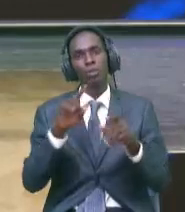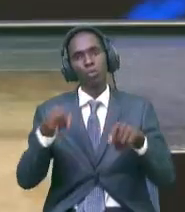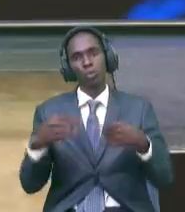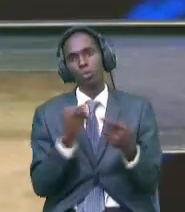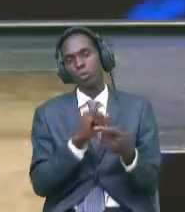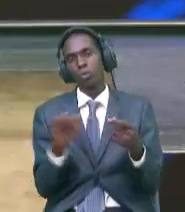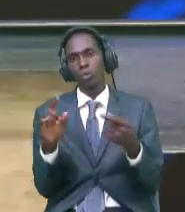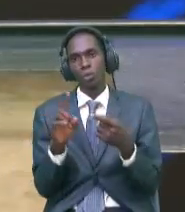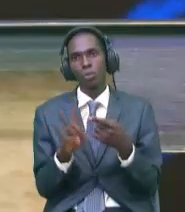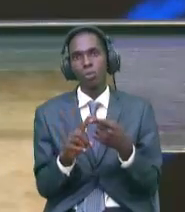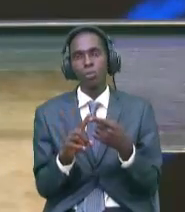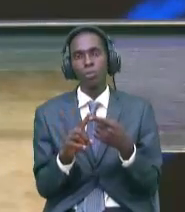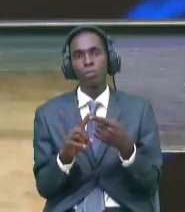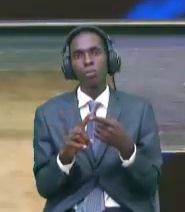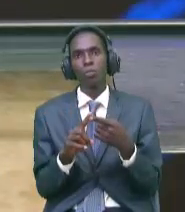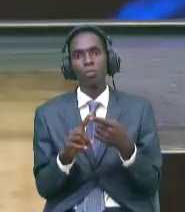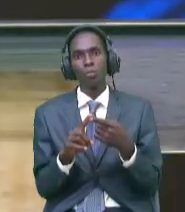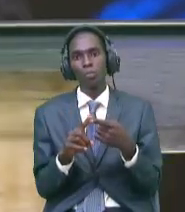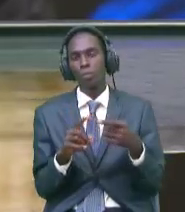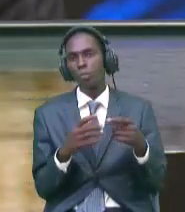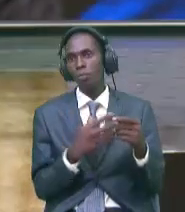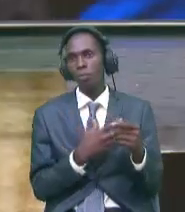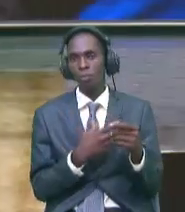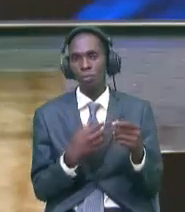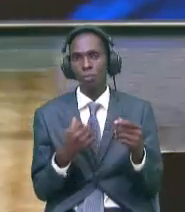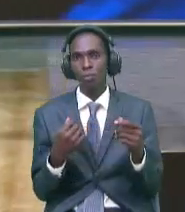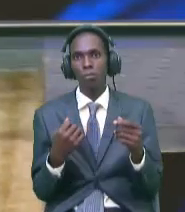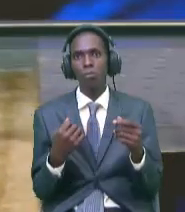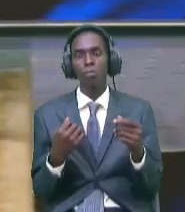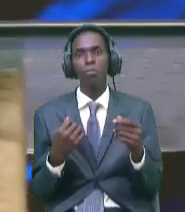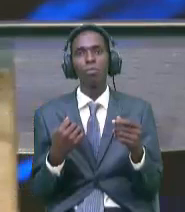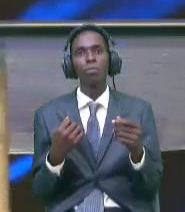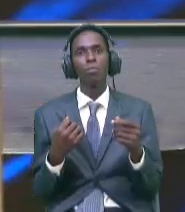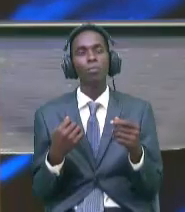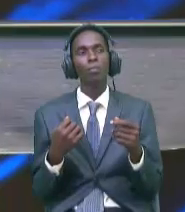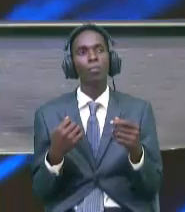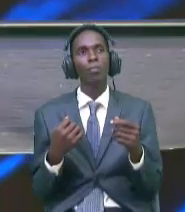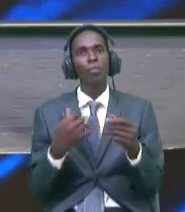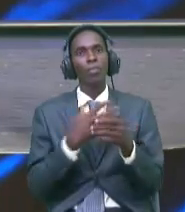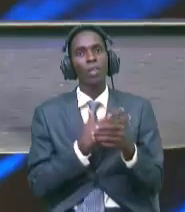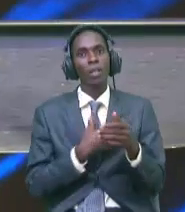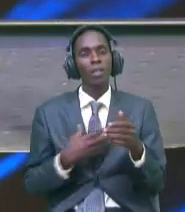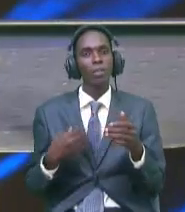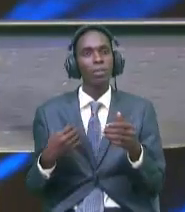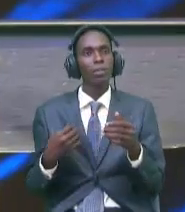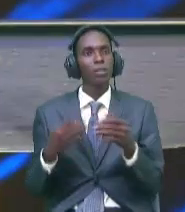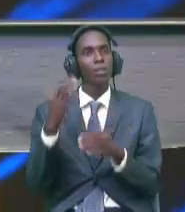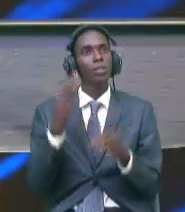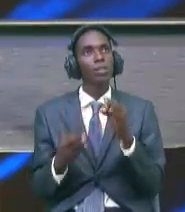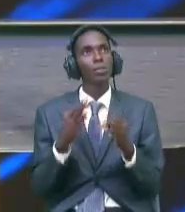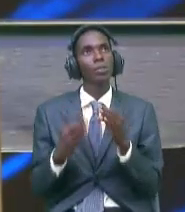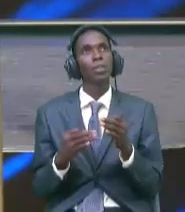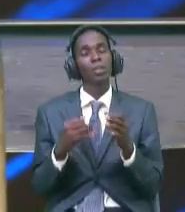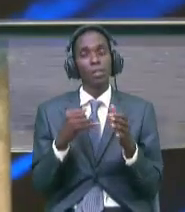blessing to the rest of the world. And then in verse 4 it says, and if it be meet, if it